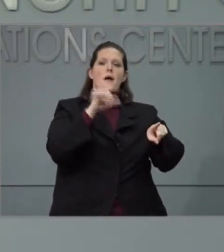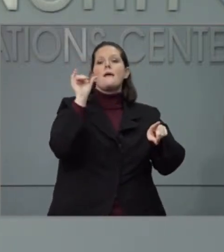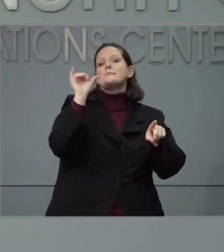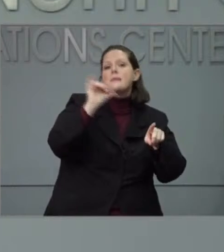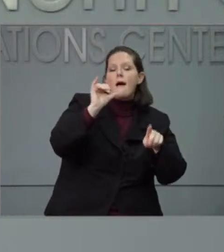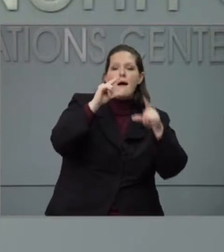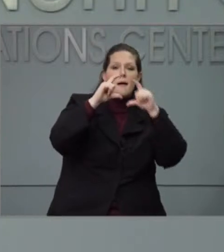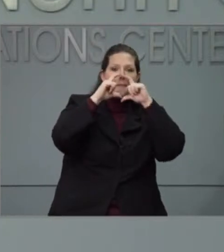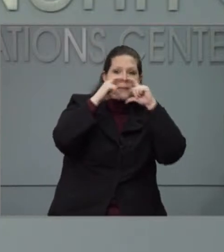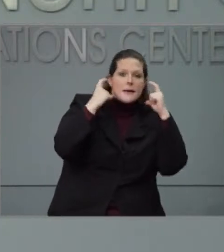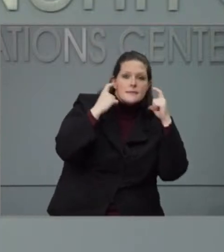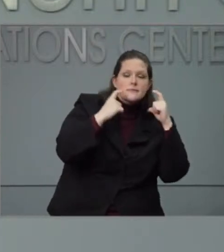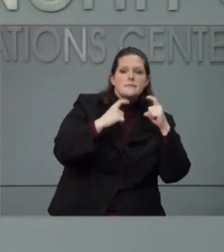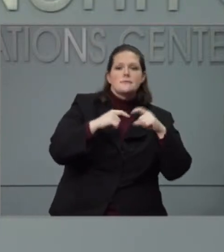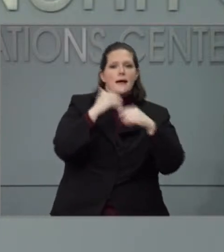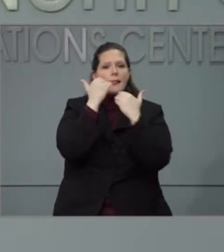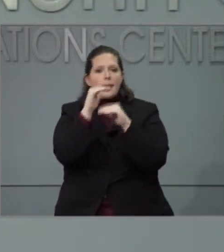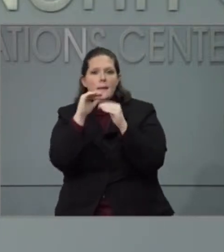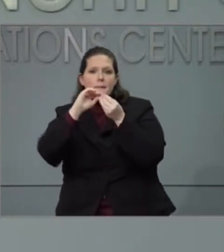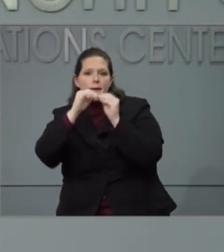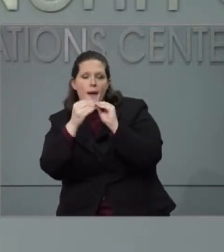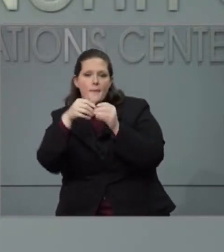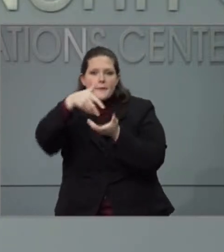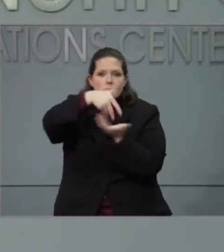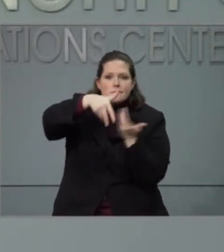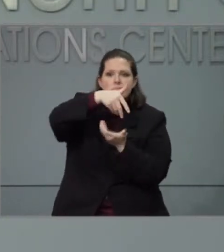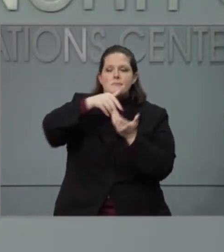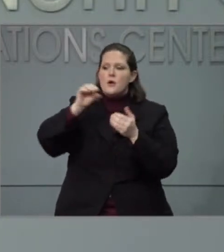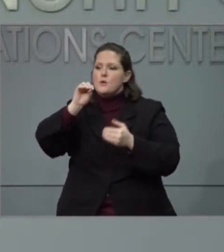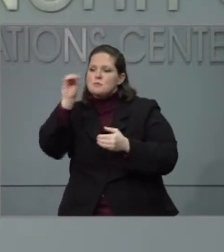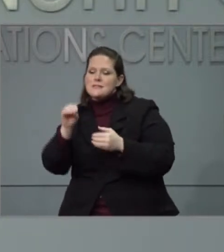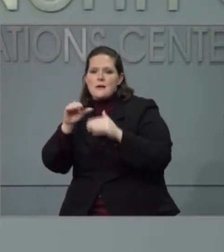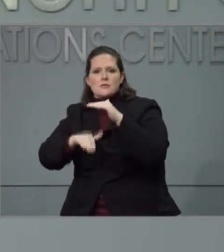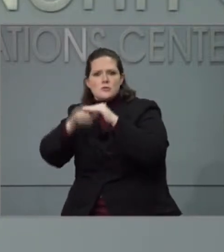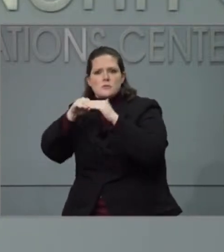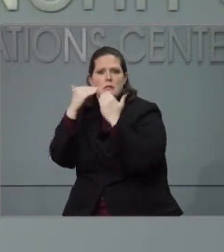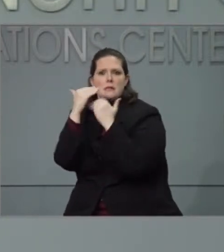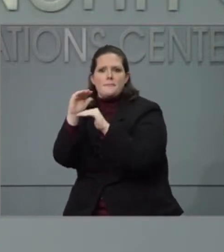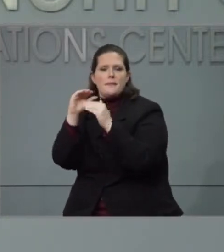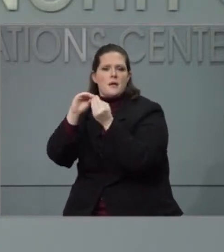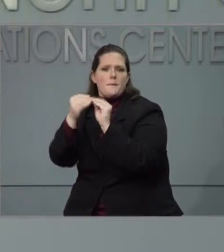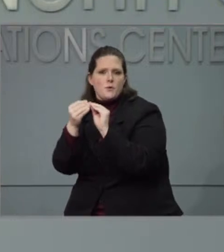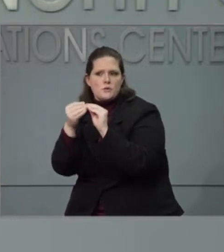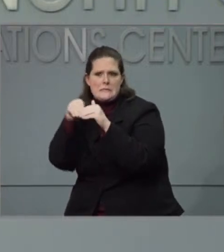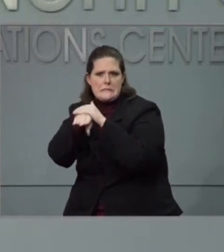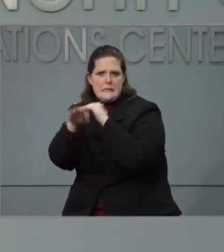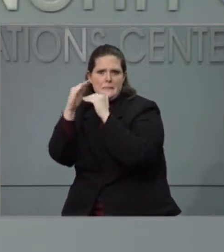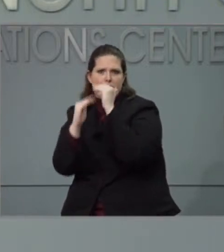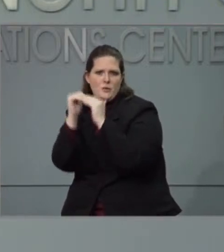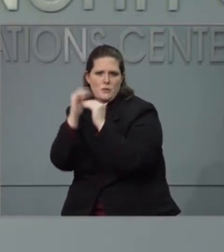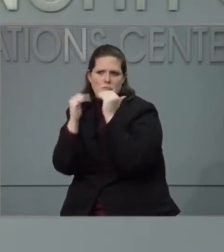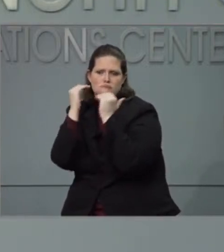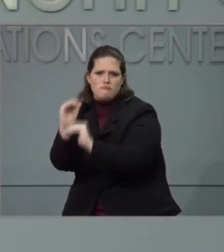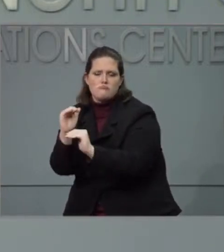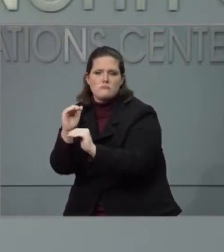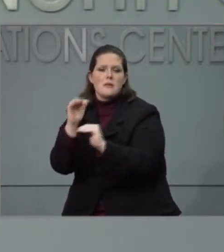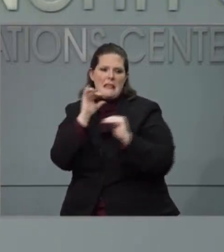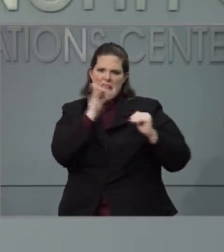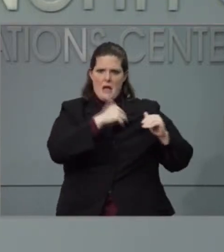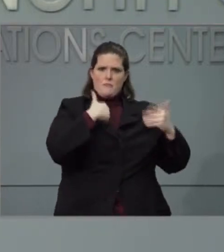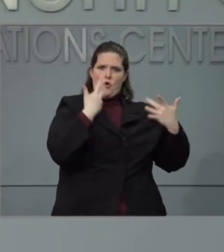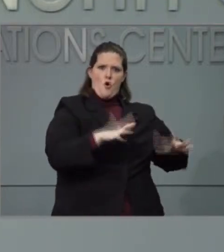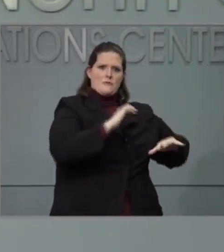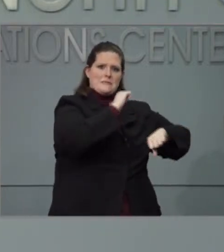and gathering limits and percentage of occupancy, but also try to establish things